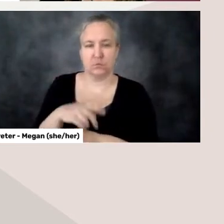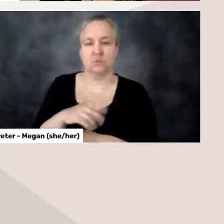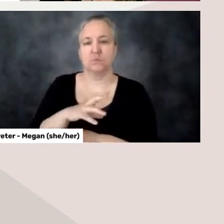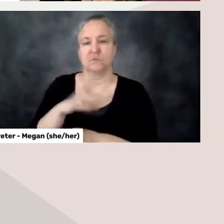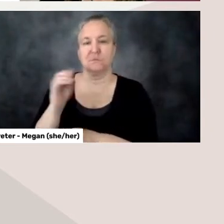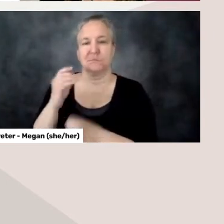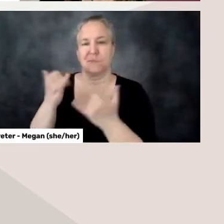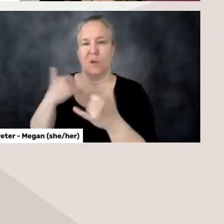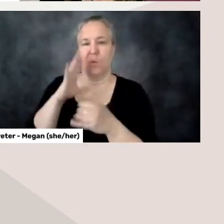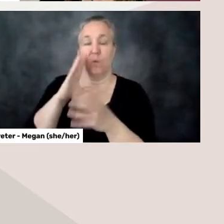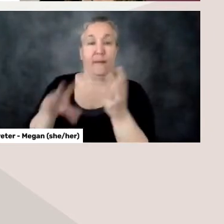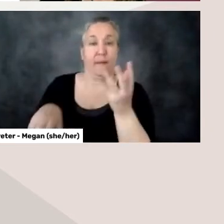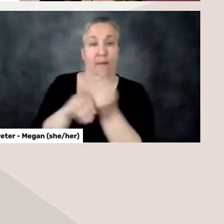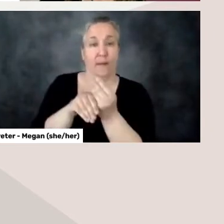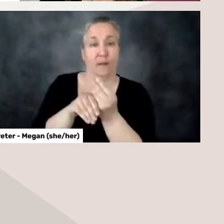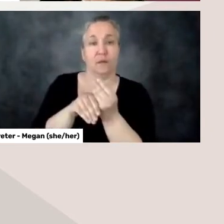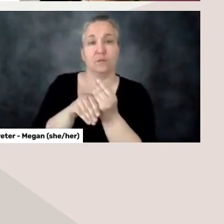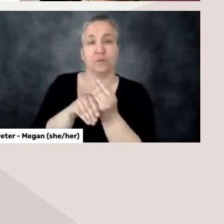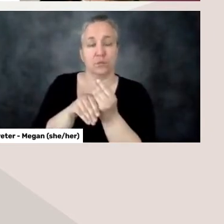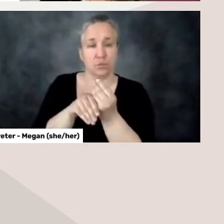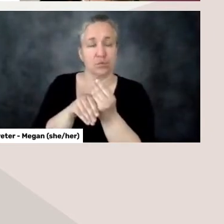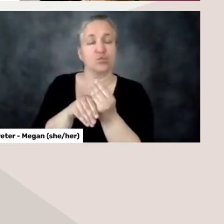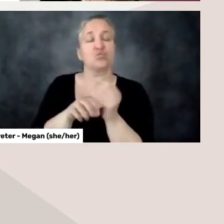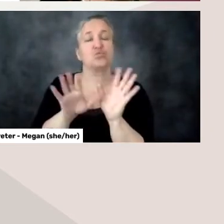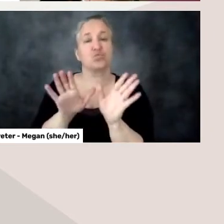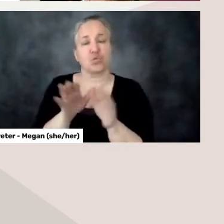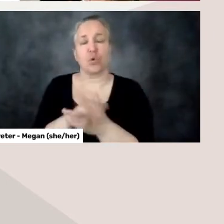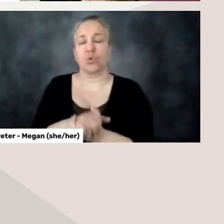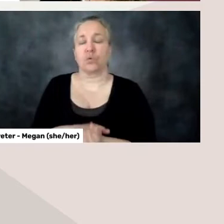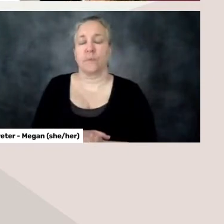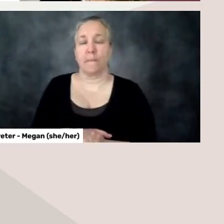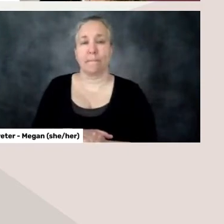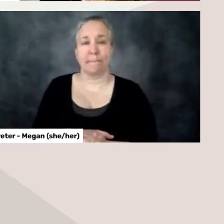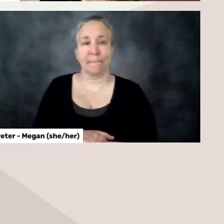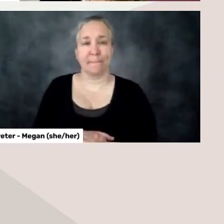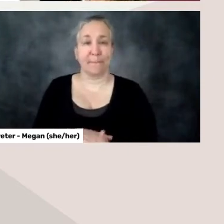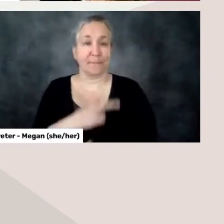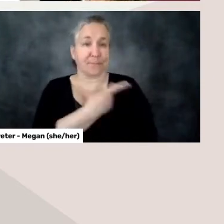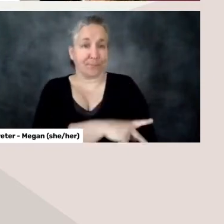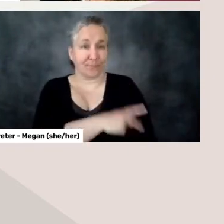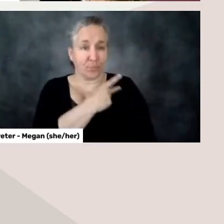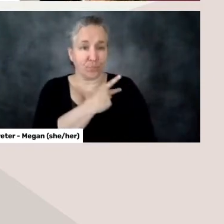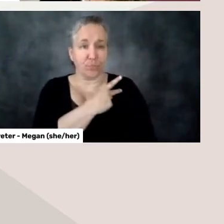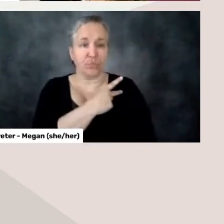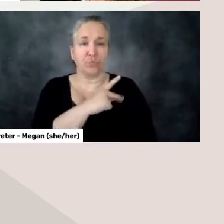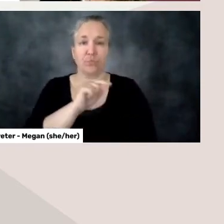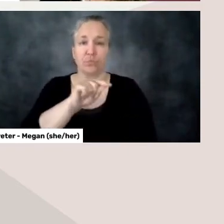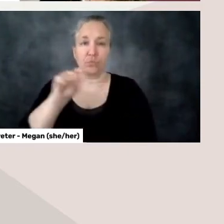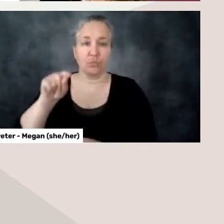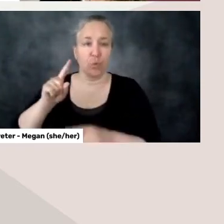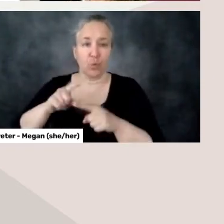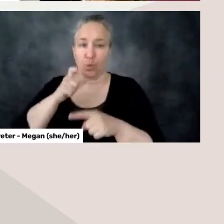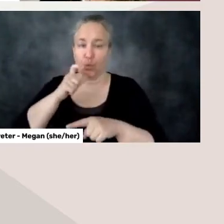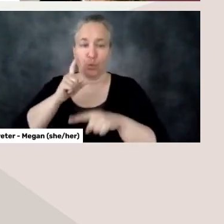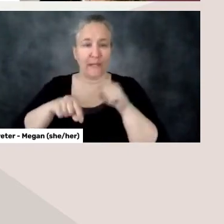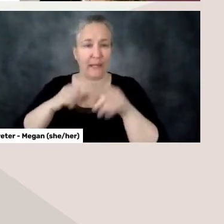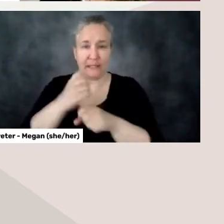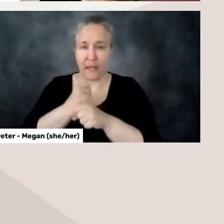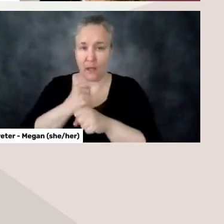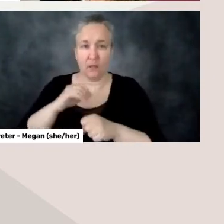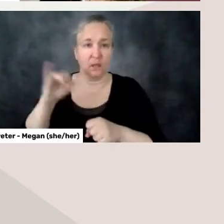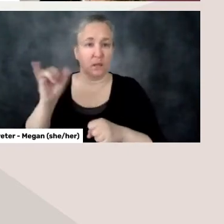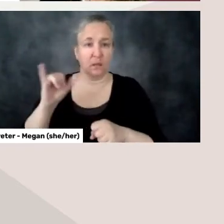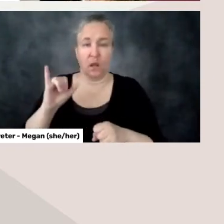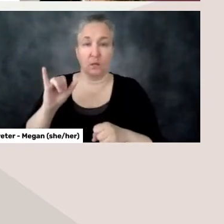I'll just add that so patients that can't get, like the trial